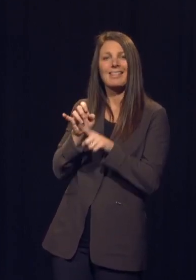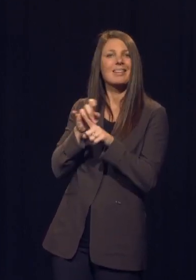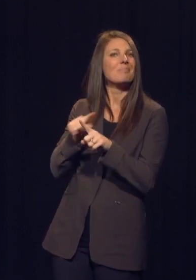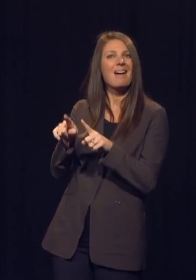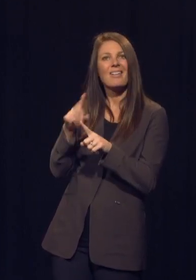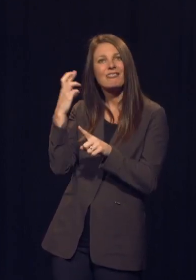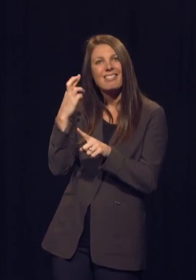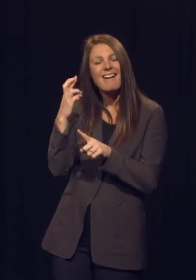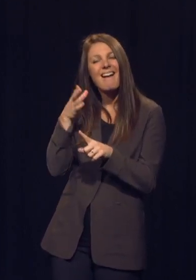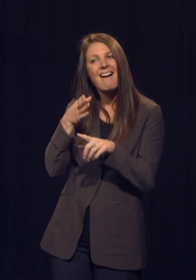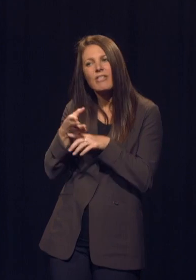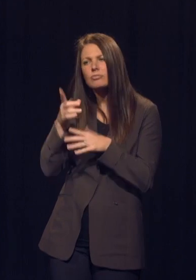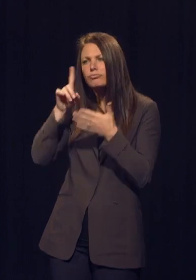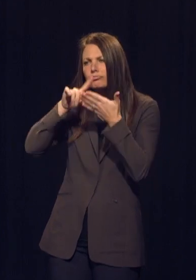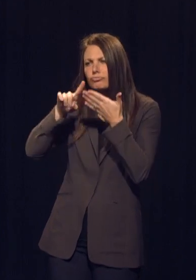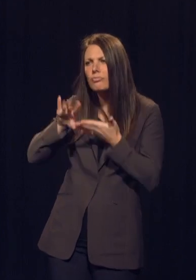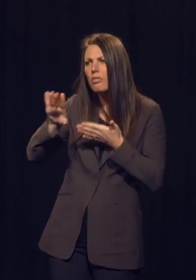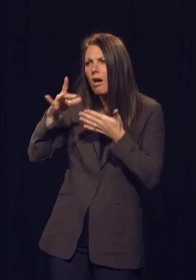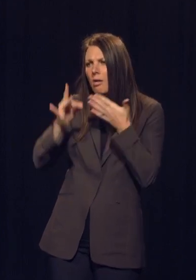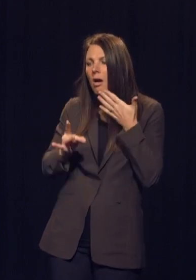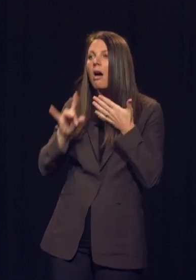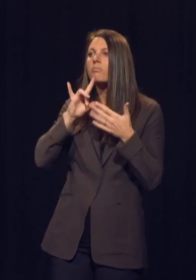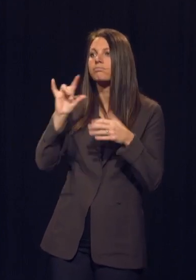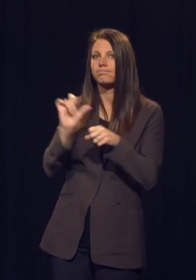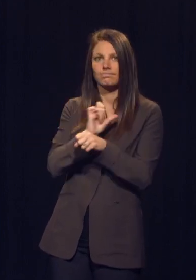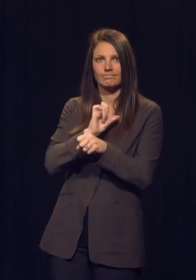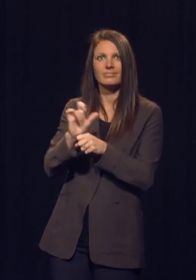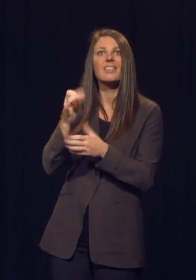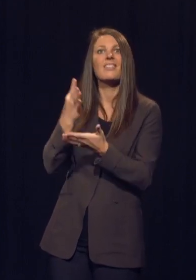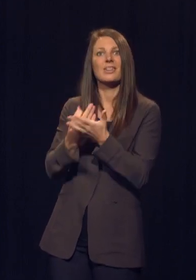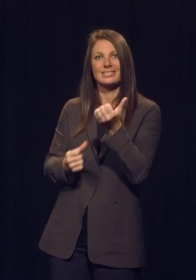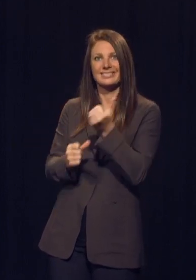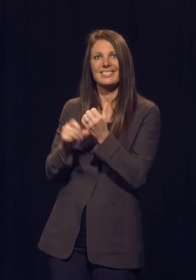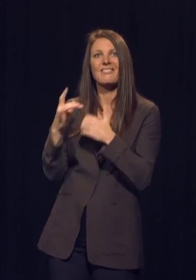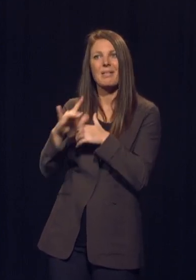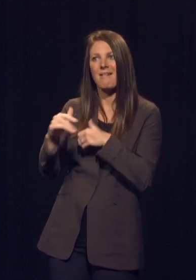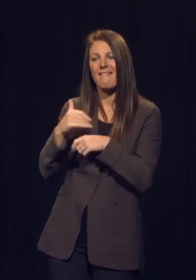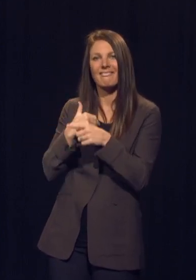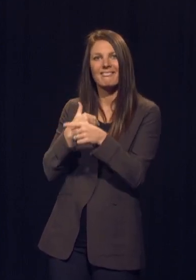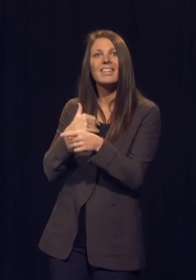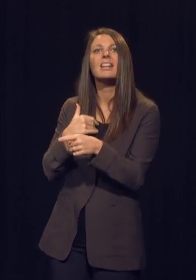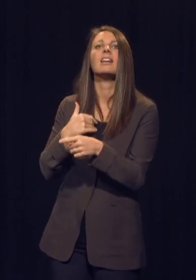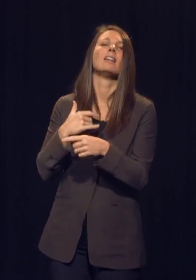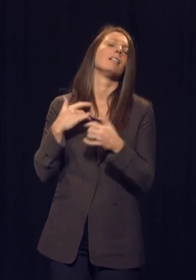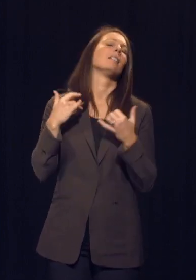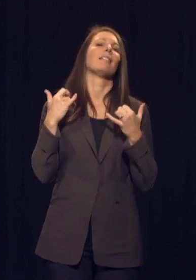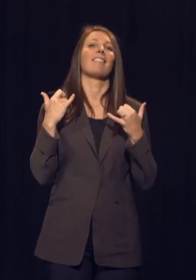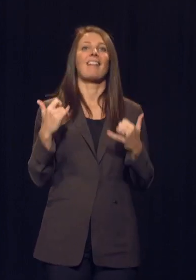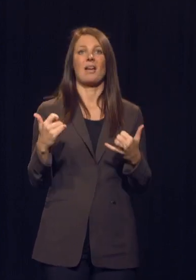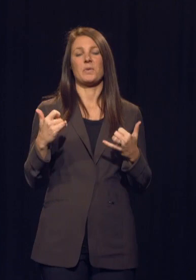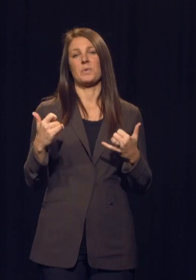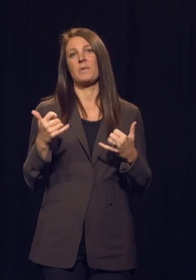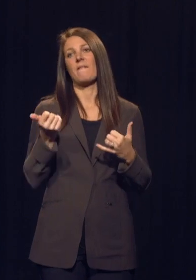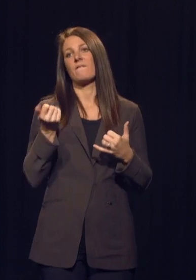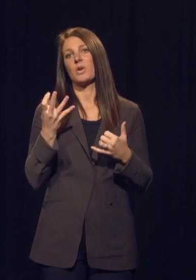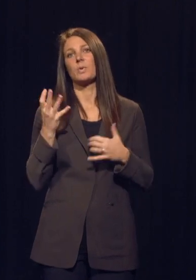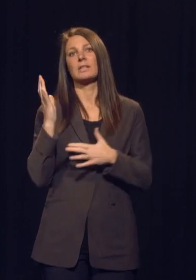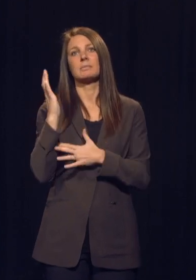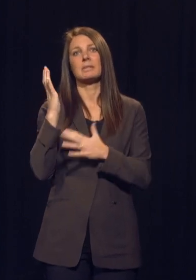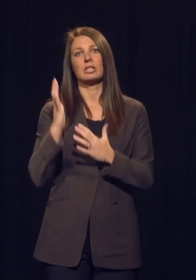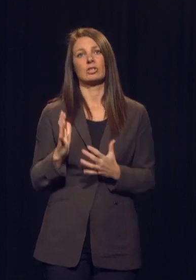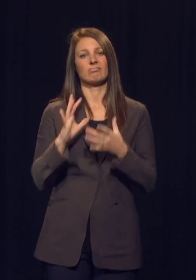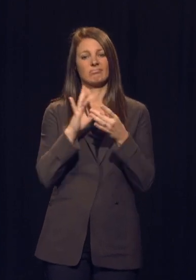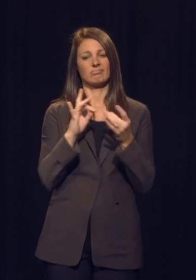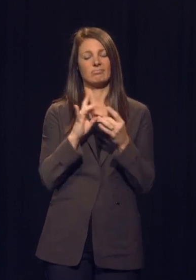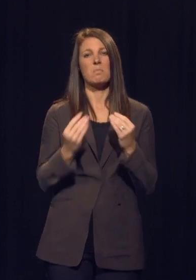find out after exploring their options that financial assistance is available. And now, as a few of the speakers have mentioned,